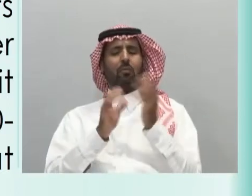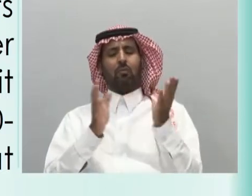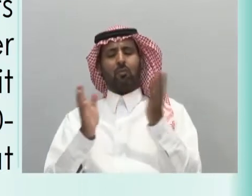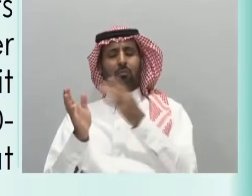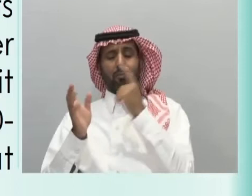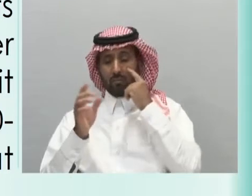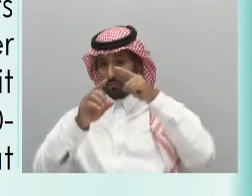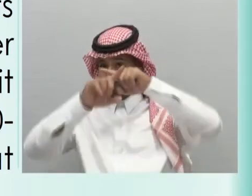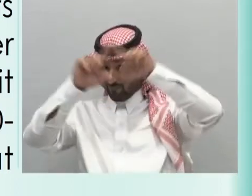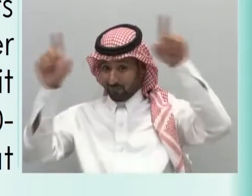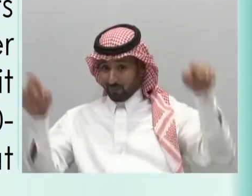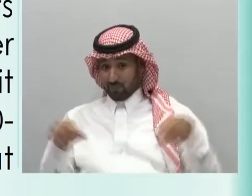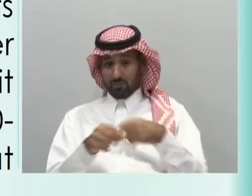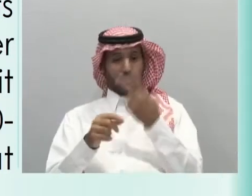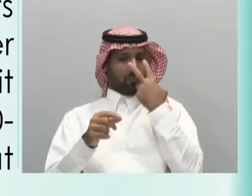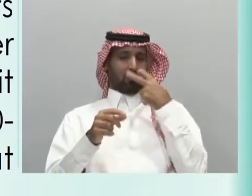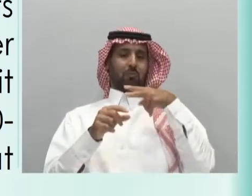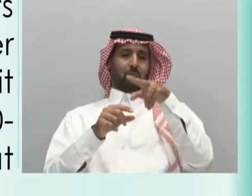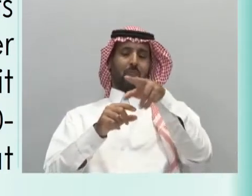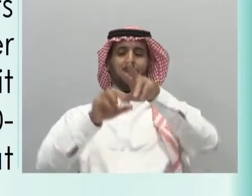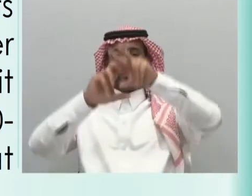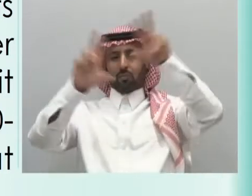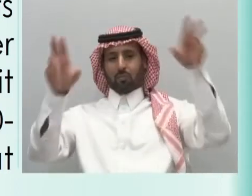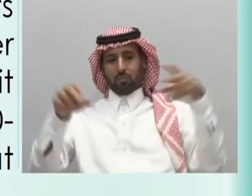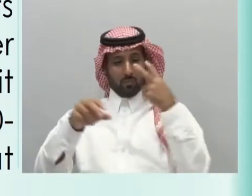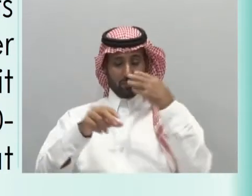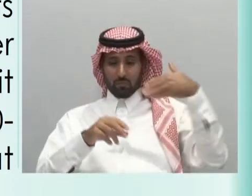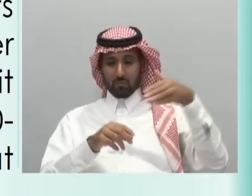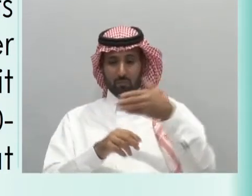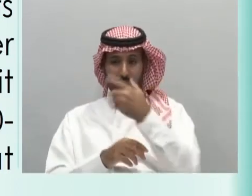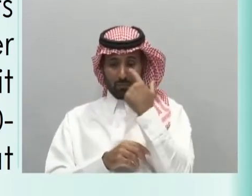circular window that offers views of passing sea life.